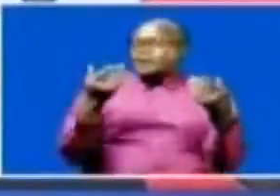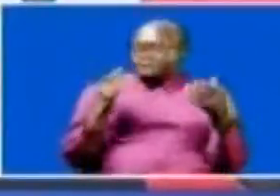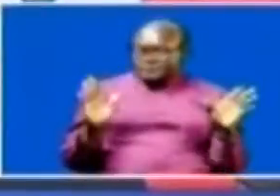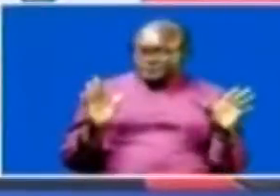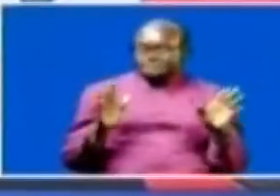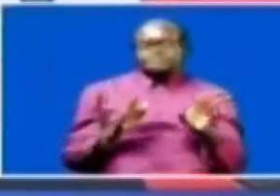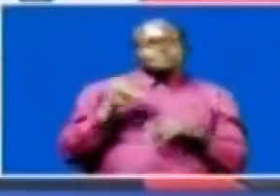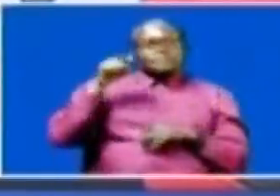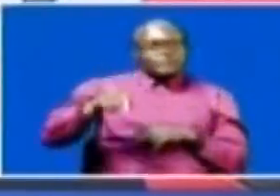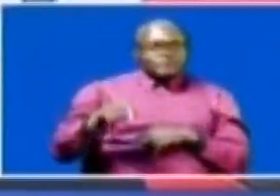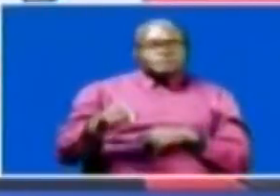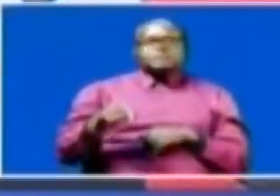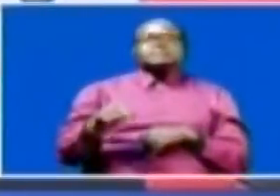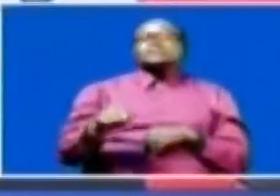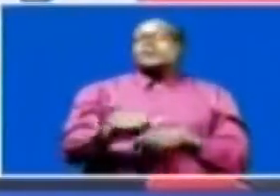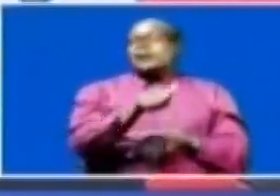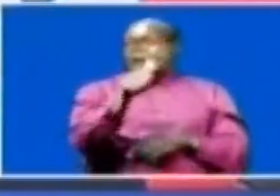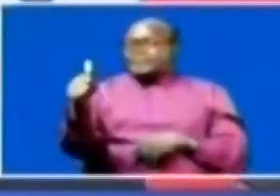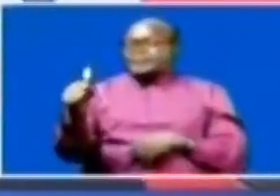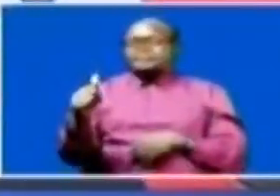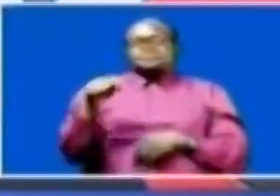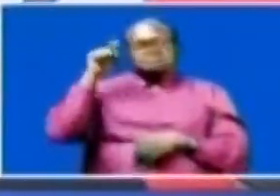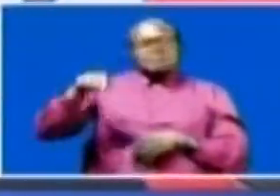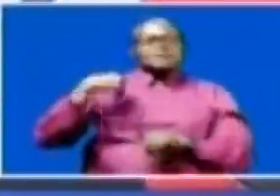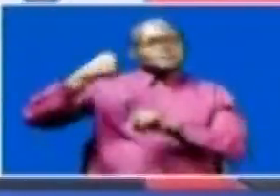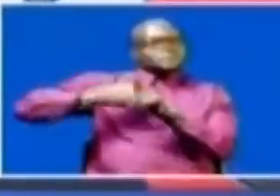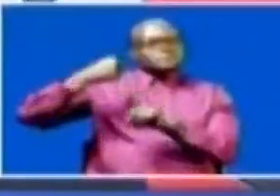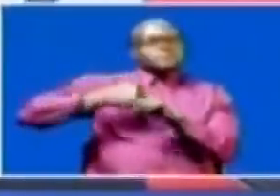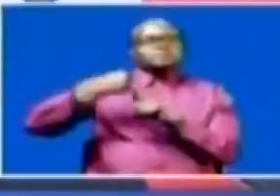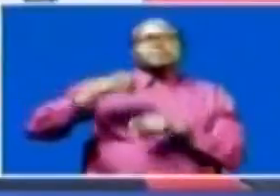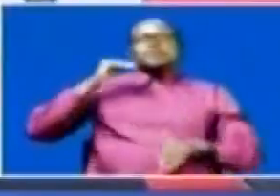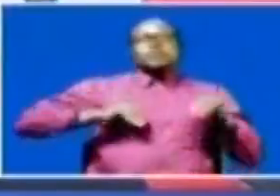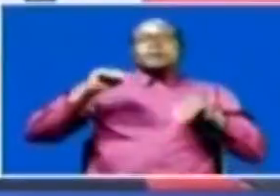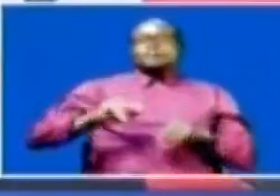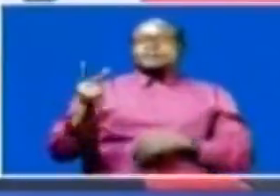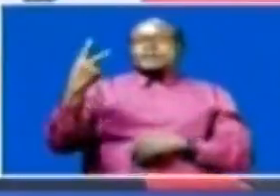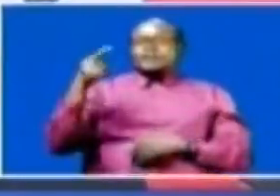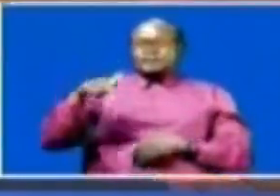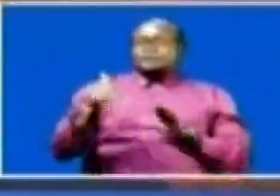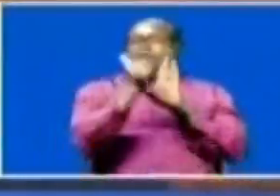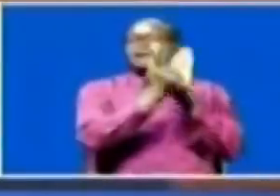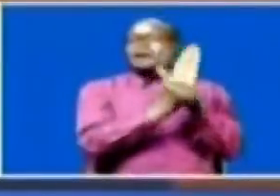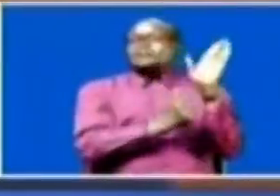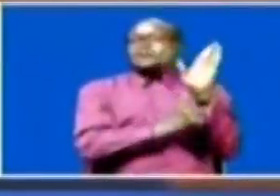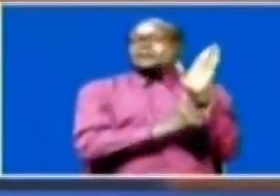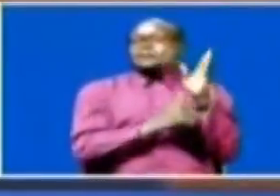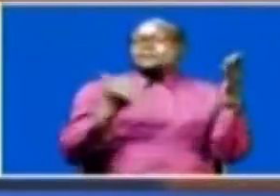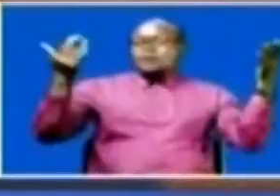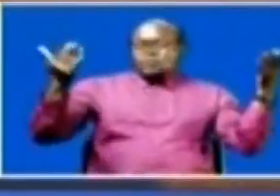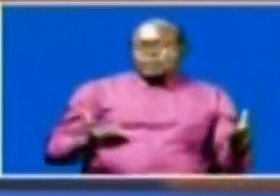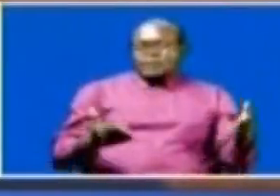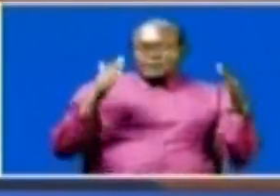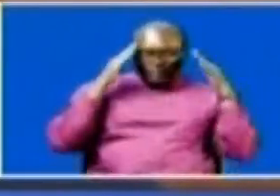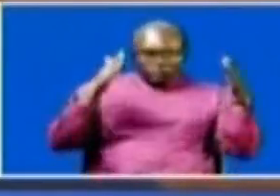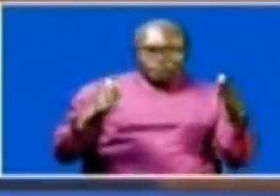in this fora and others, there is no turning back in Kenya on this agenda. And I welcome the commitment you've made